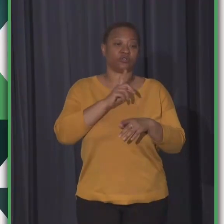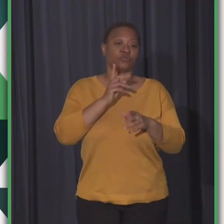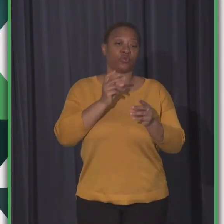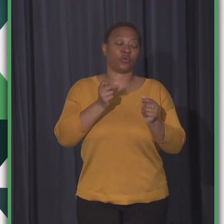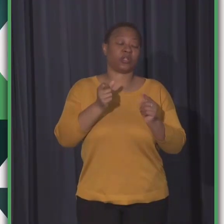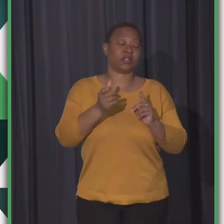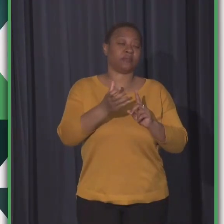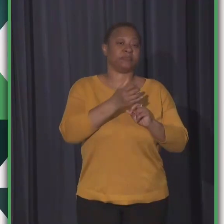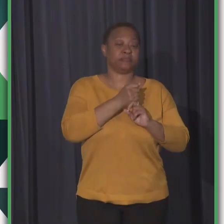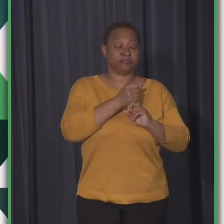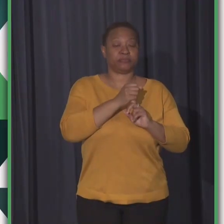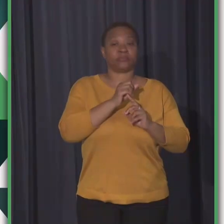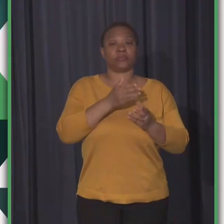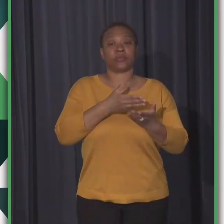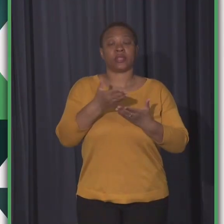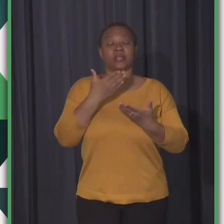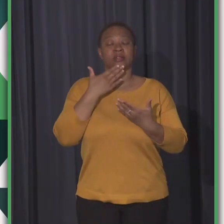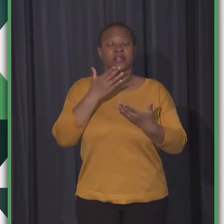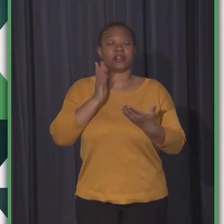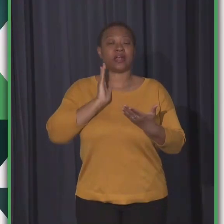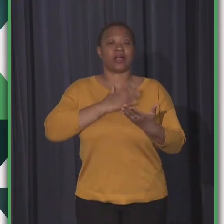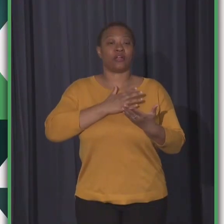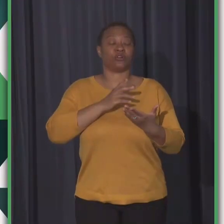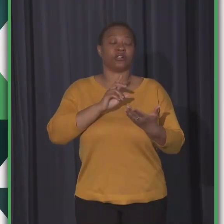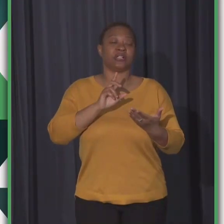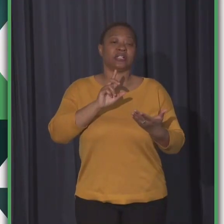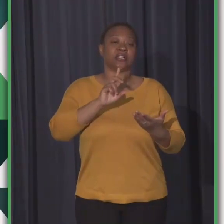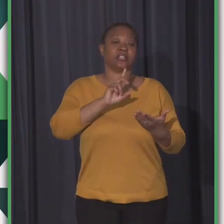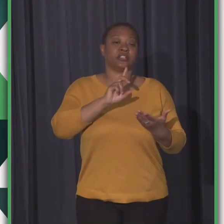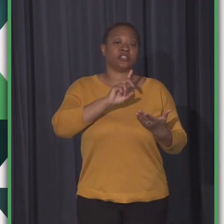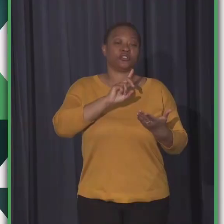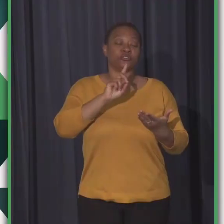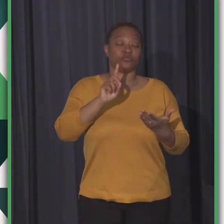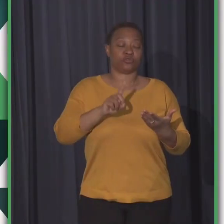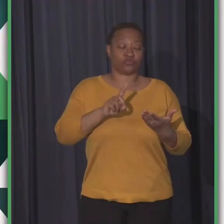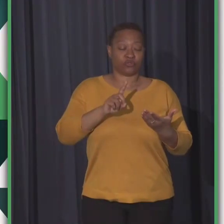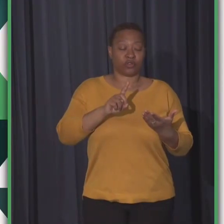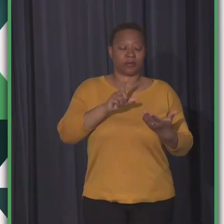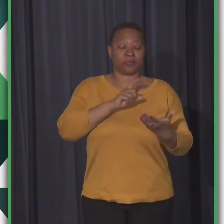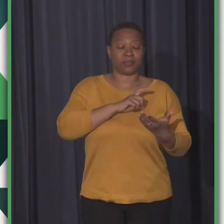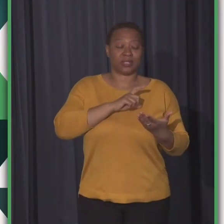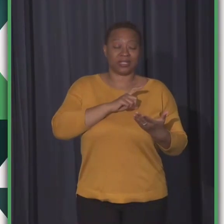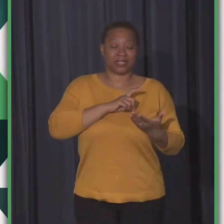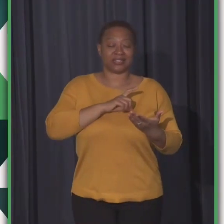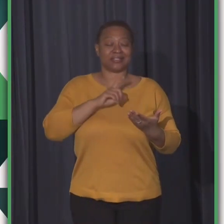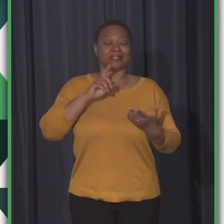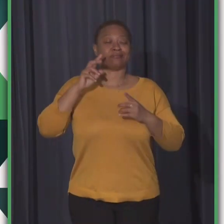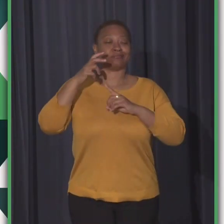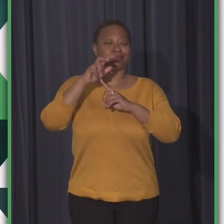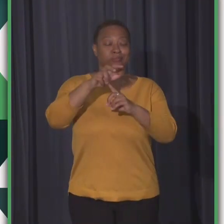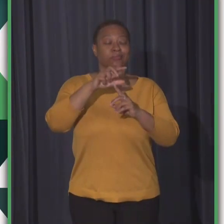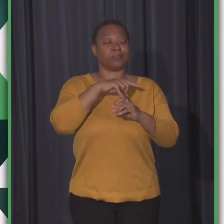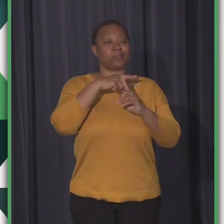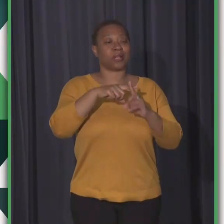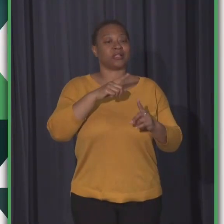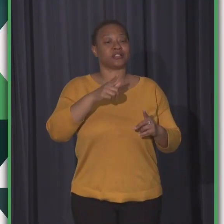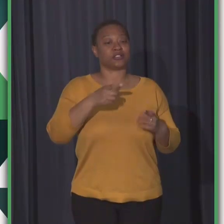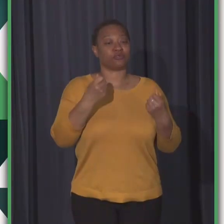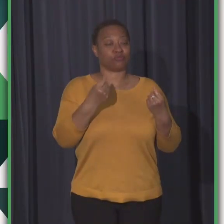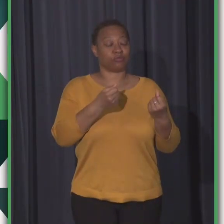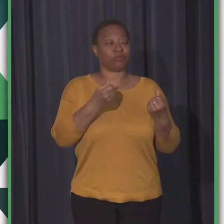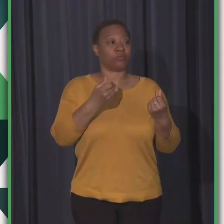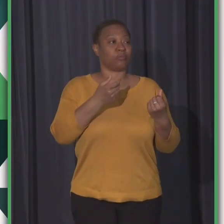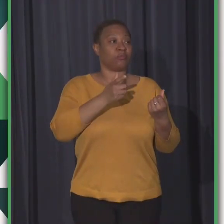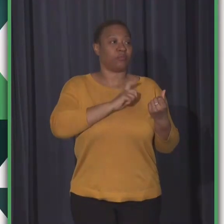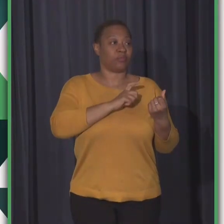custody thanks to our Detroit Police Aviation Unit and coordinated efforts by officers on the ground. He was taken into